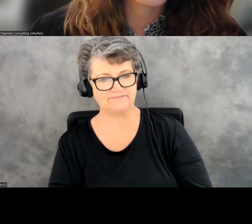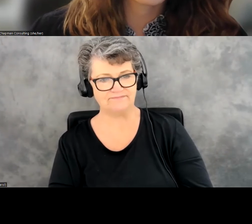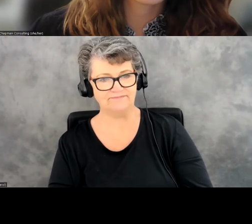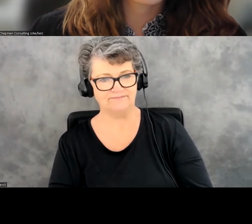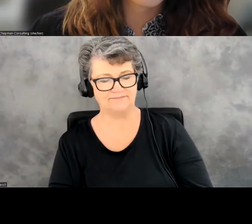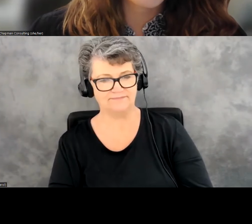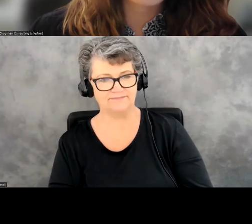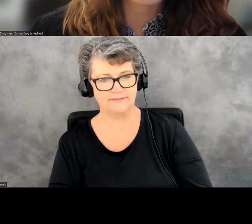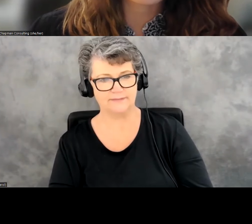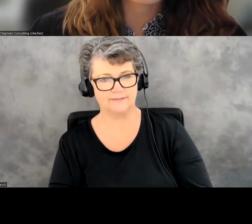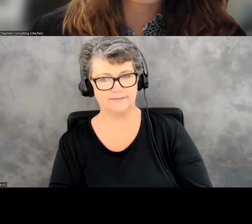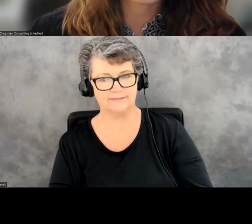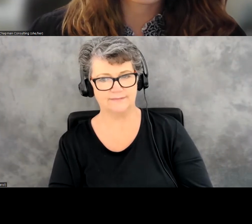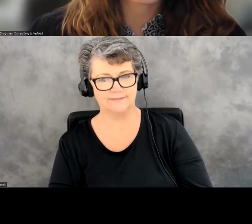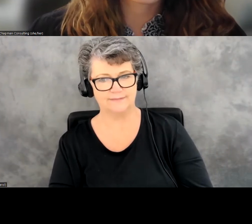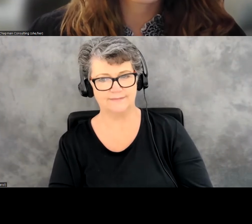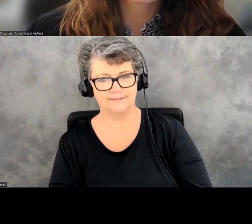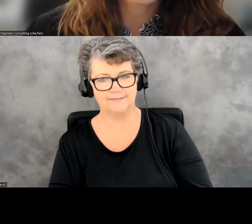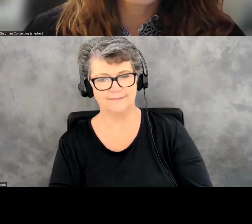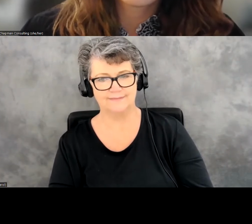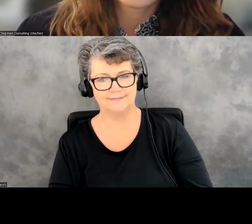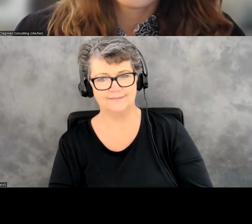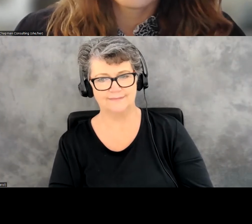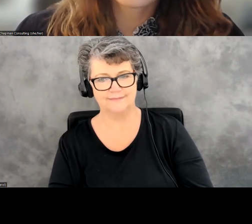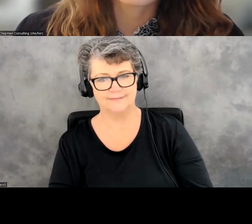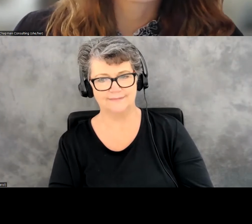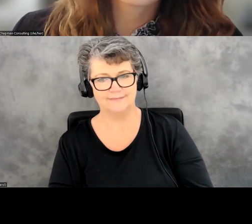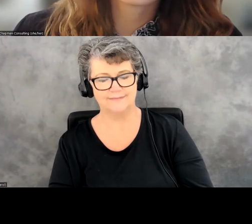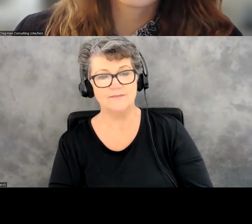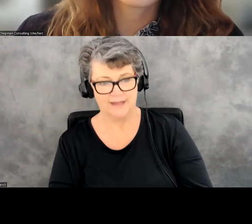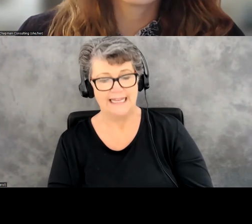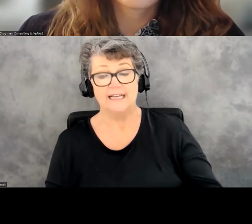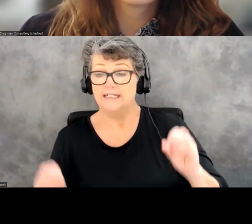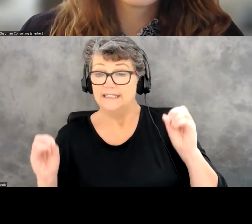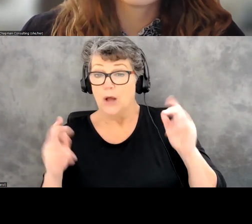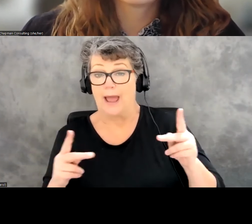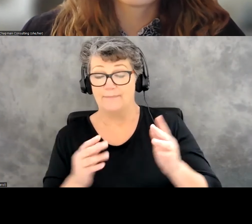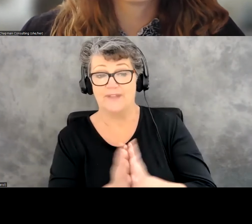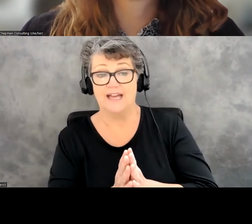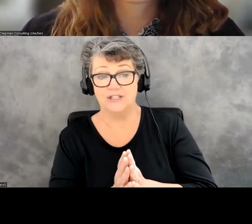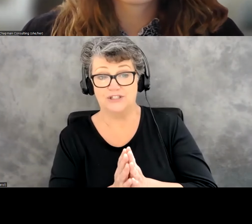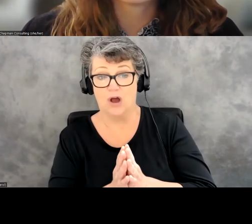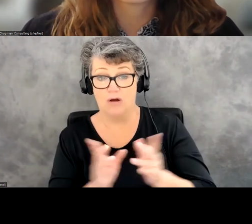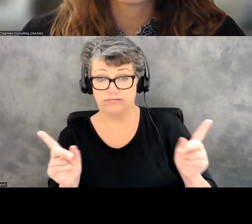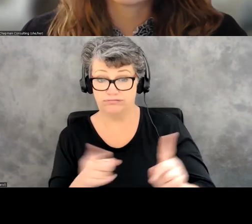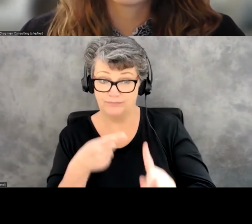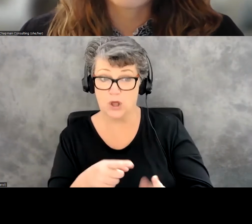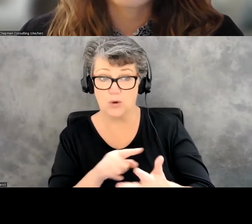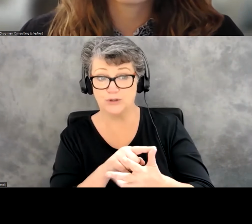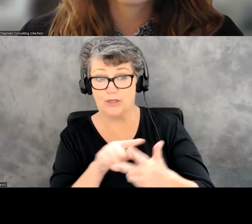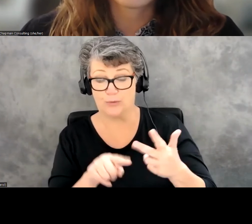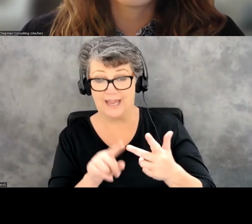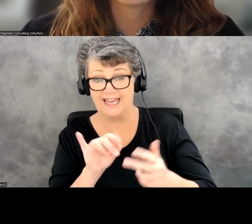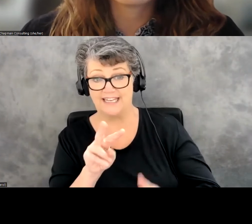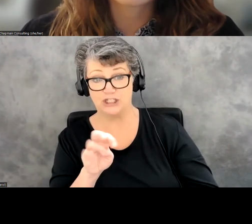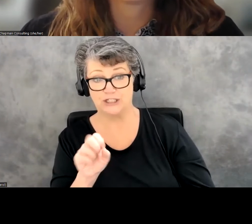slide. All right, so honing in on those three initiatives